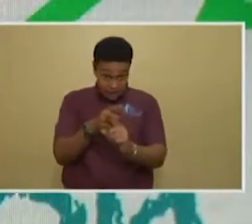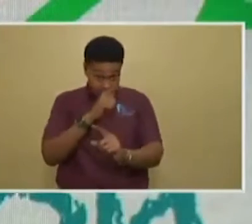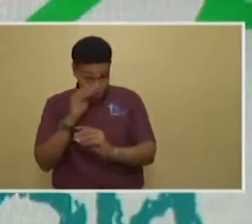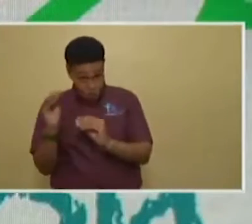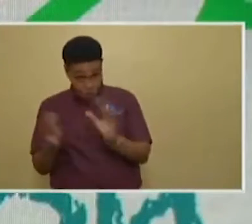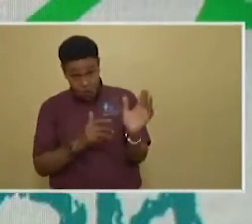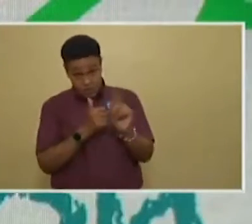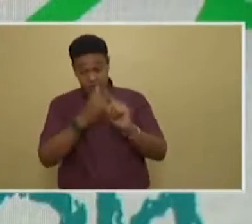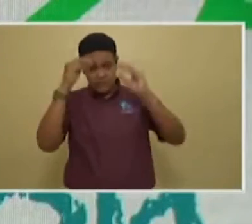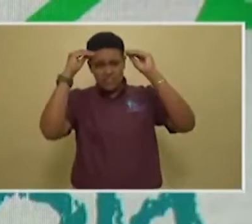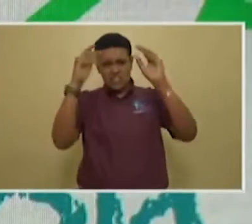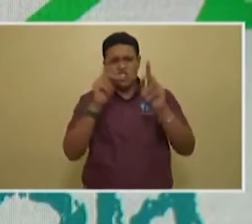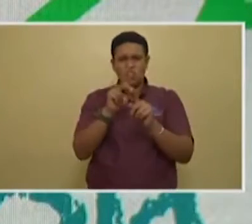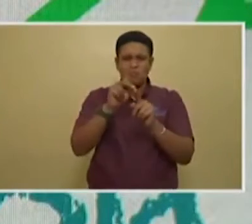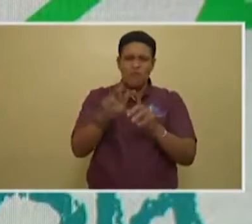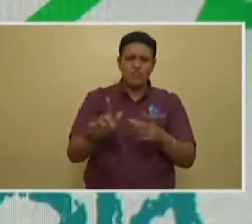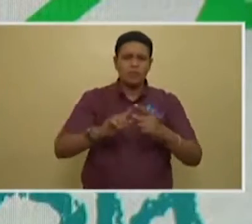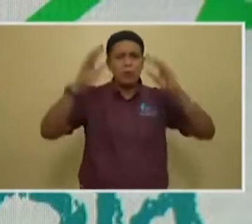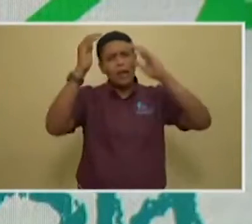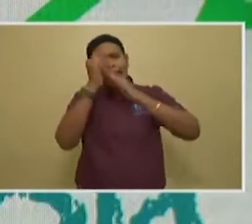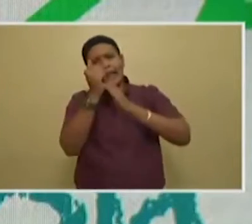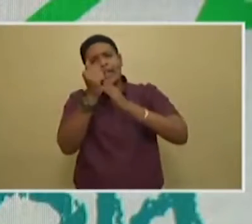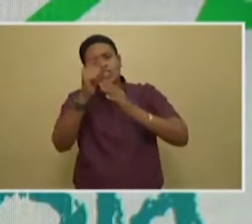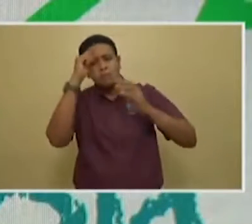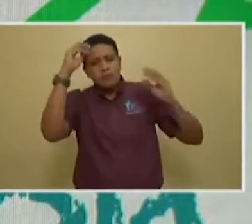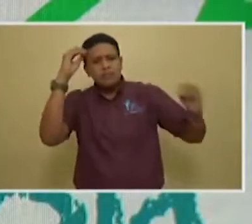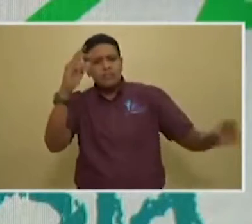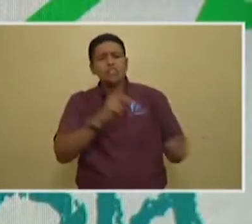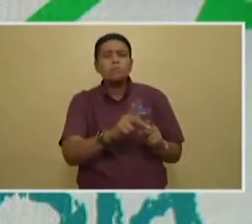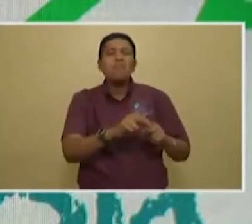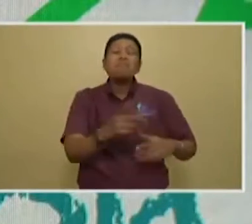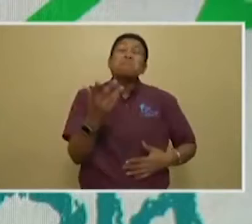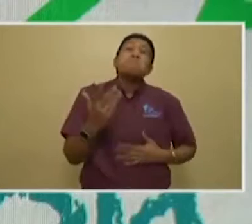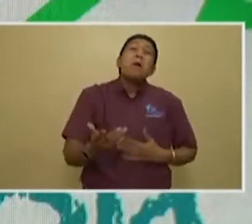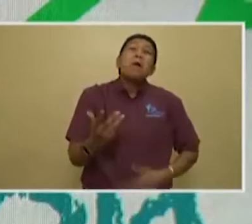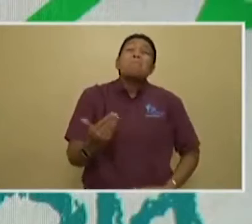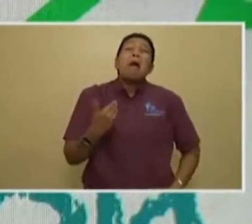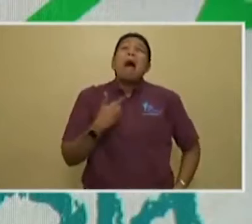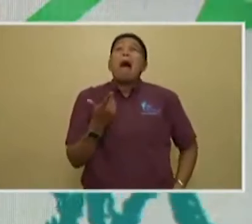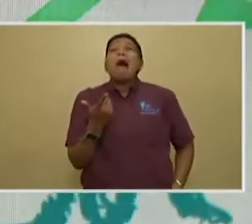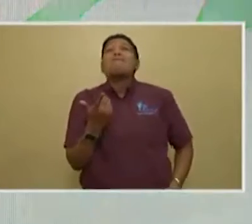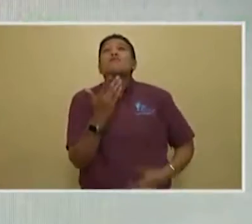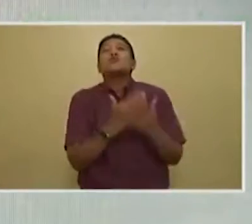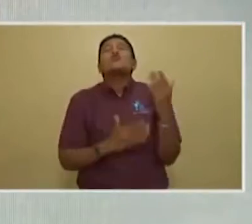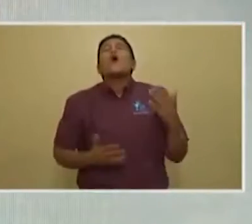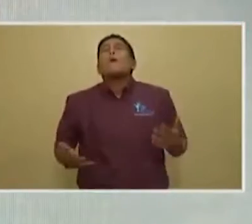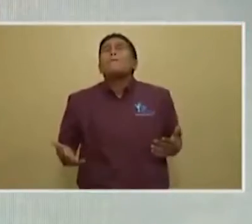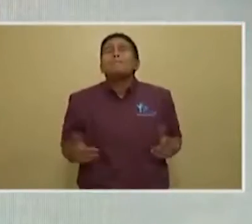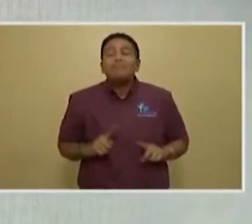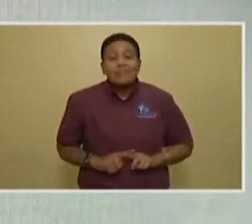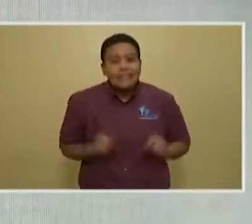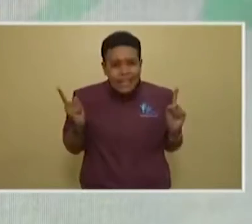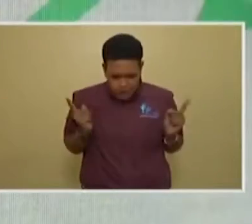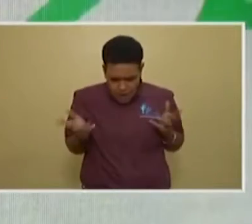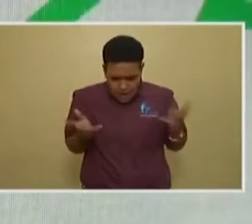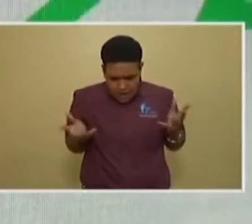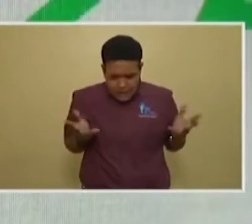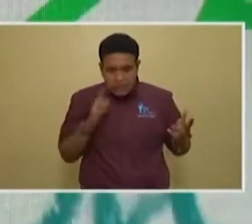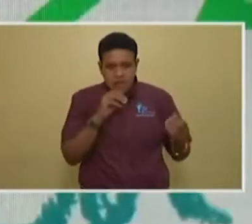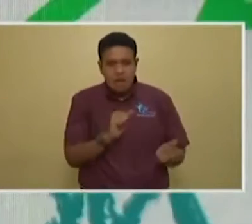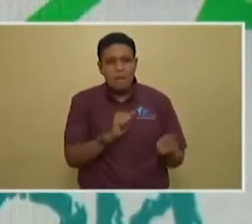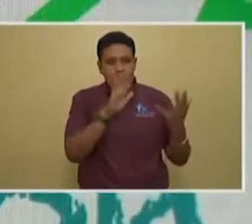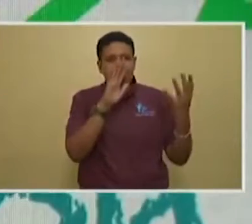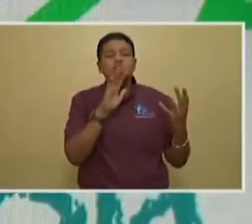teaching profession and the leadership of the teaching profession, there might be some differences in